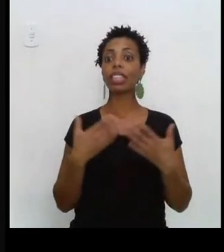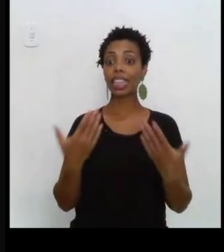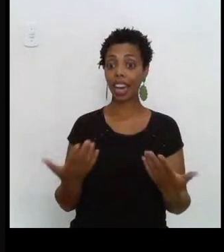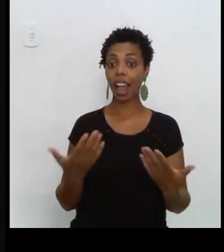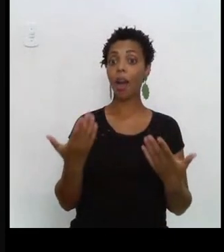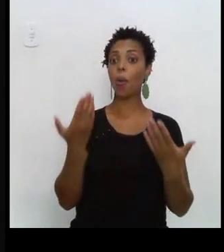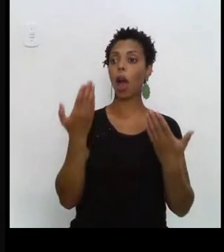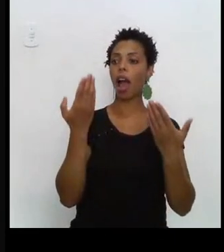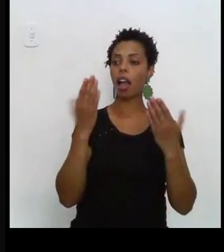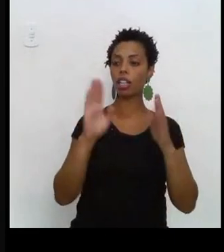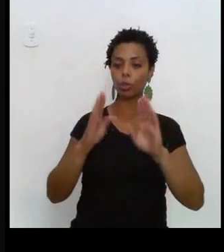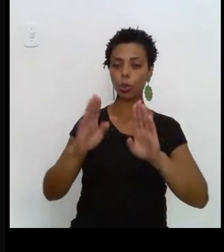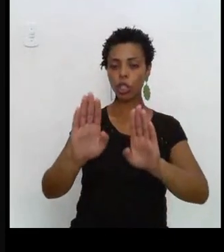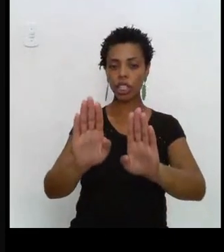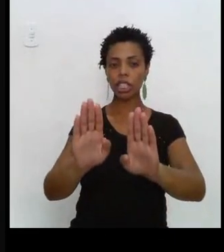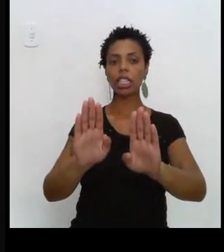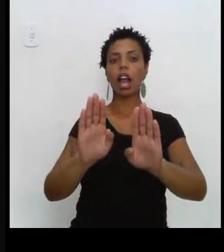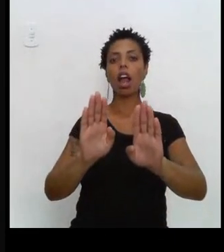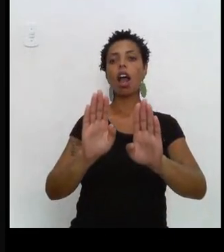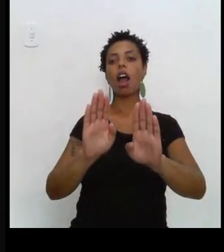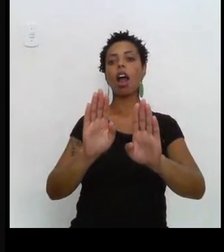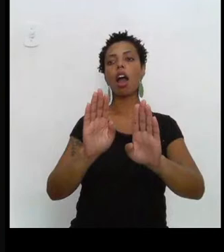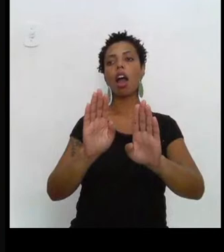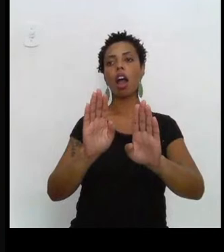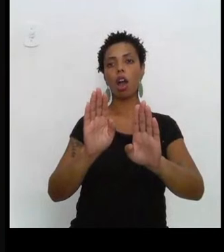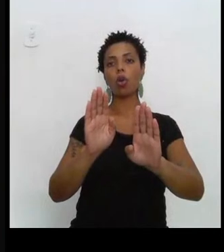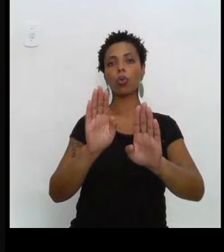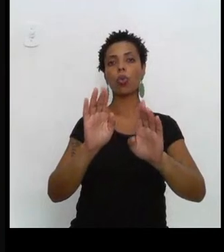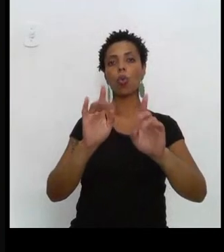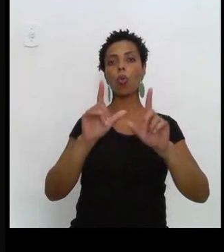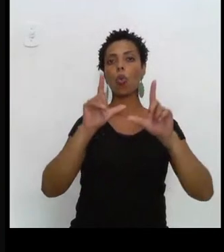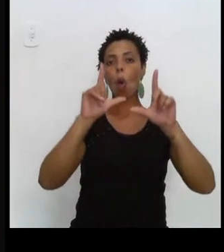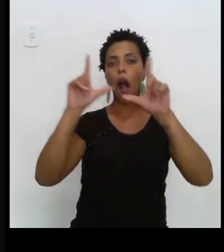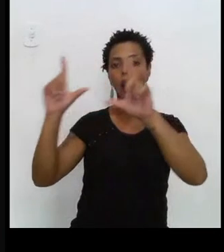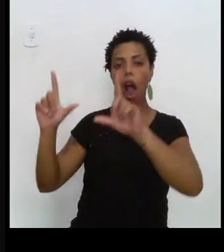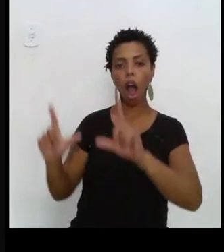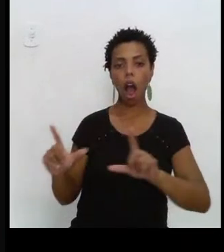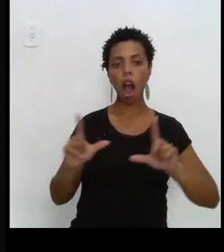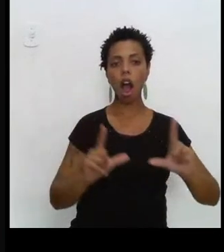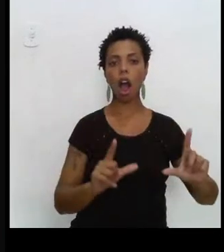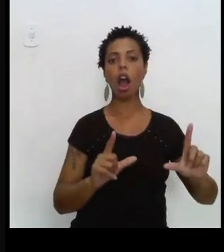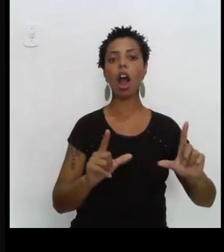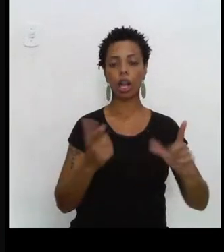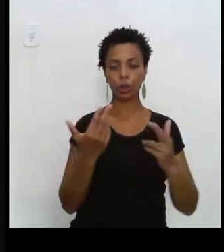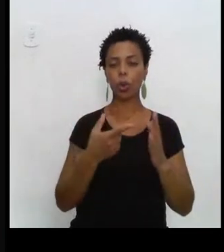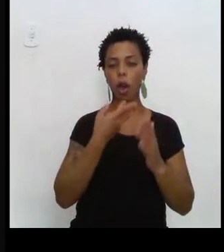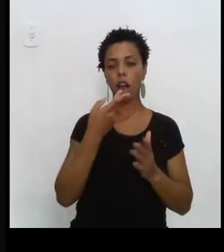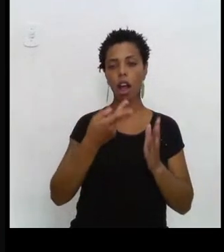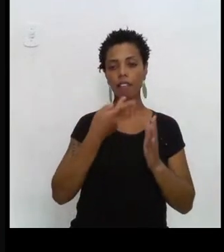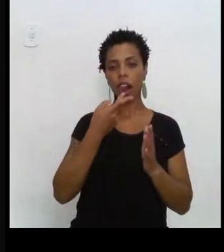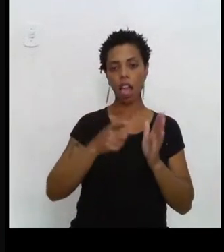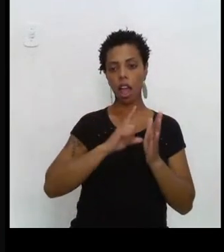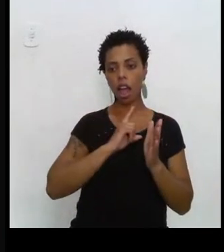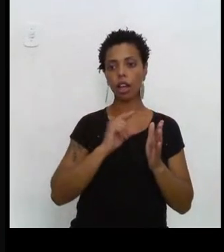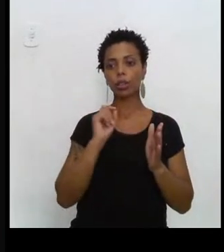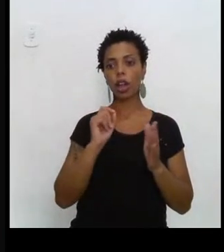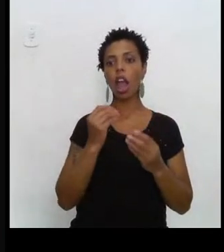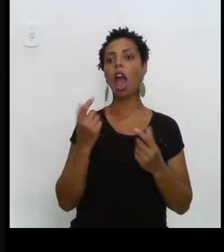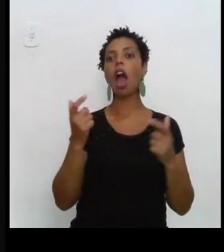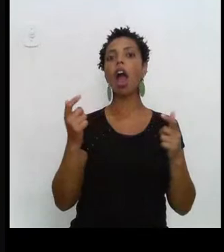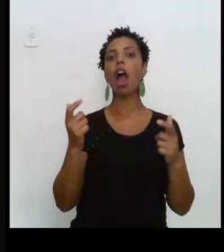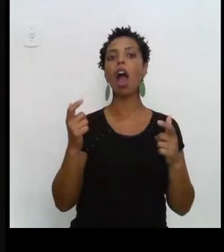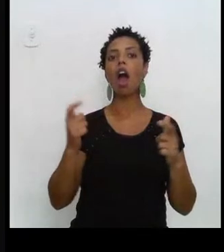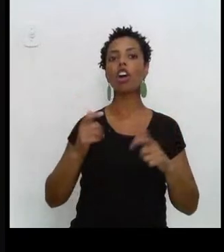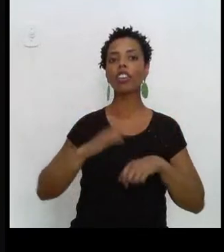Country and leaves live on Steam is what it is that's One we